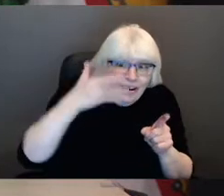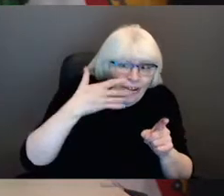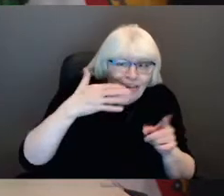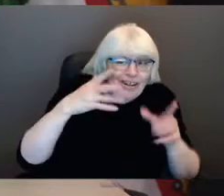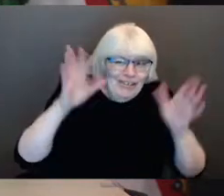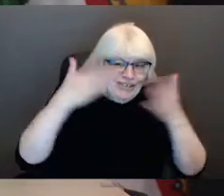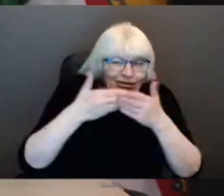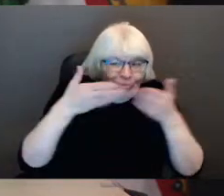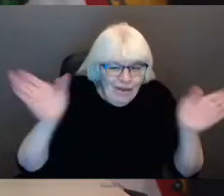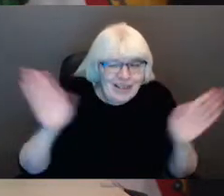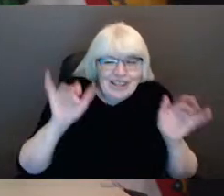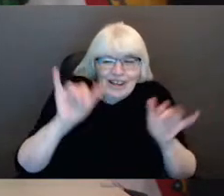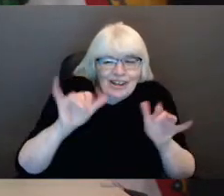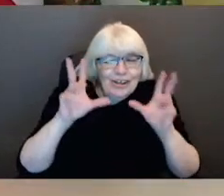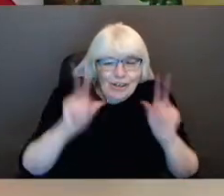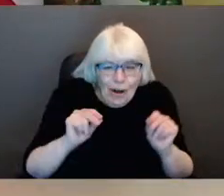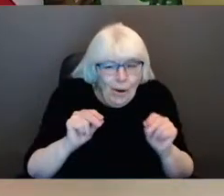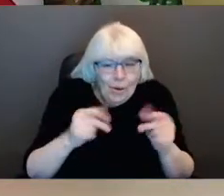so.